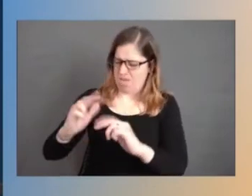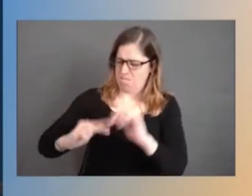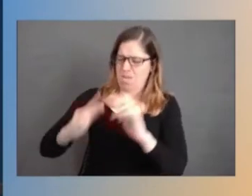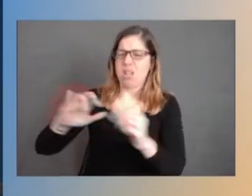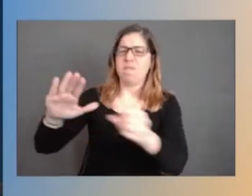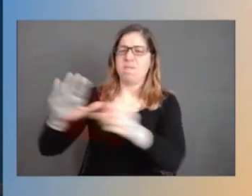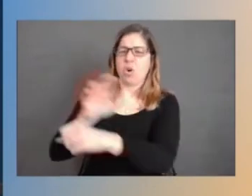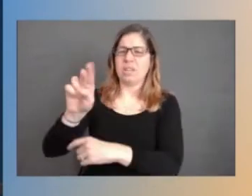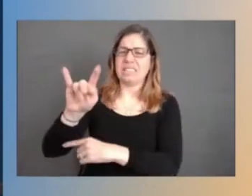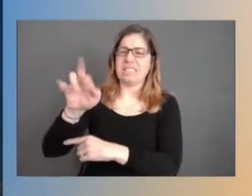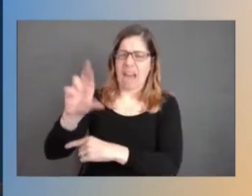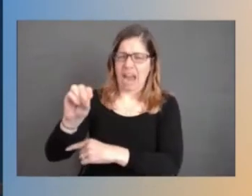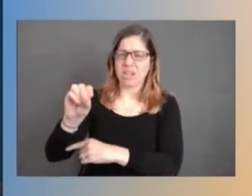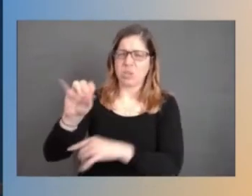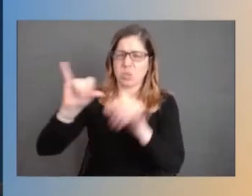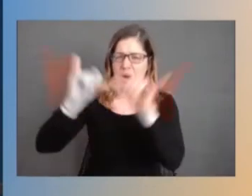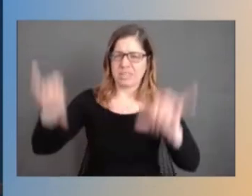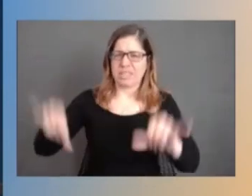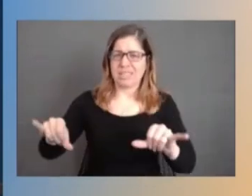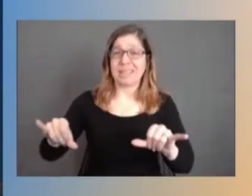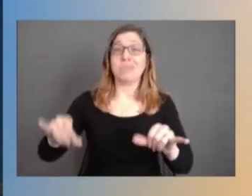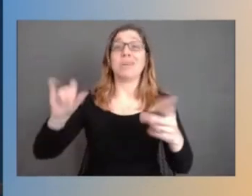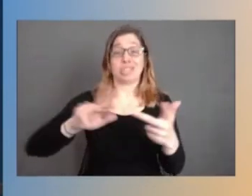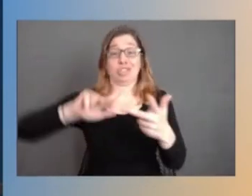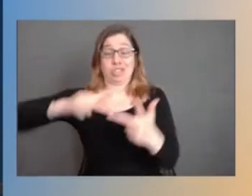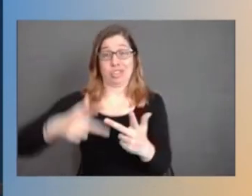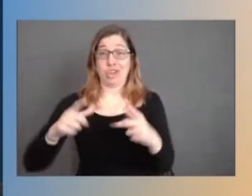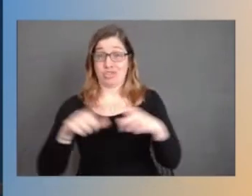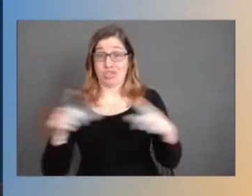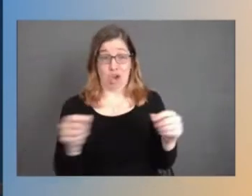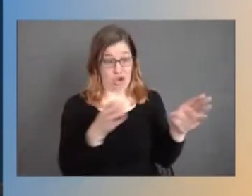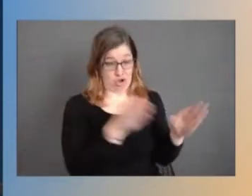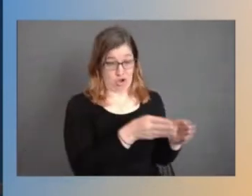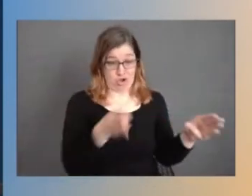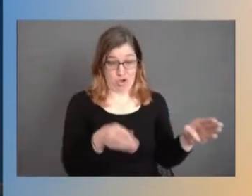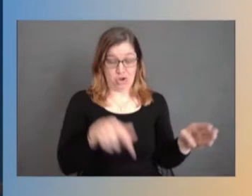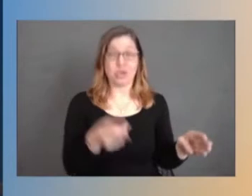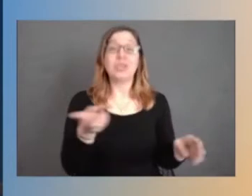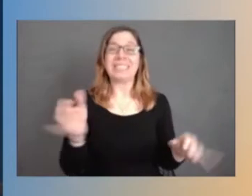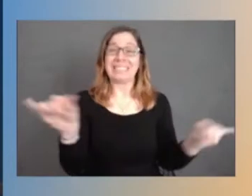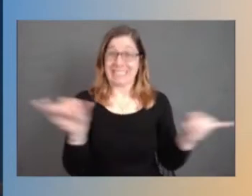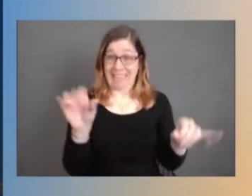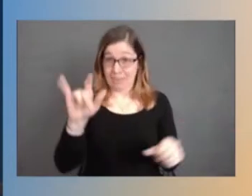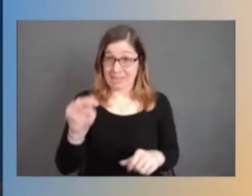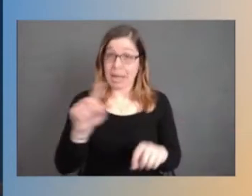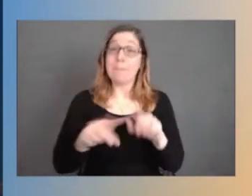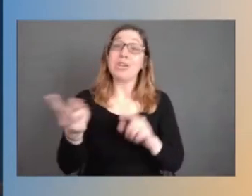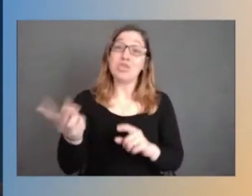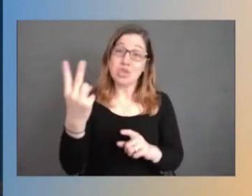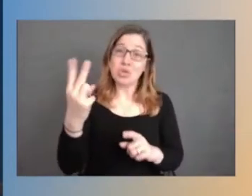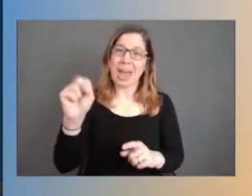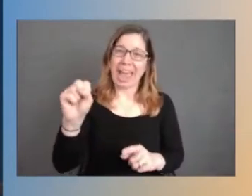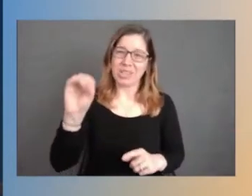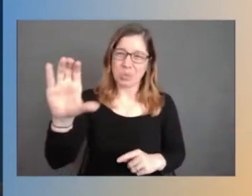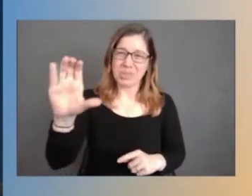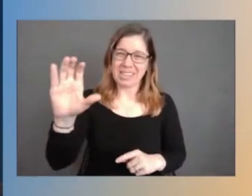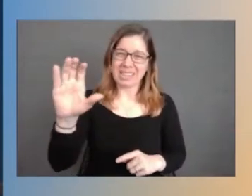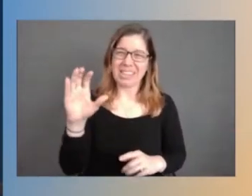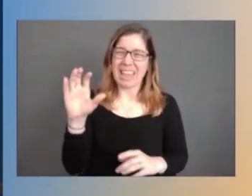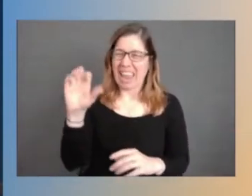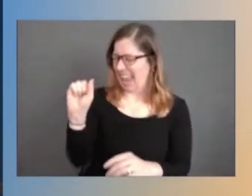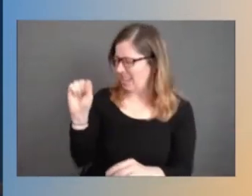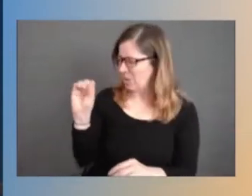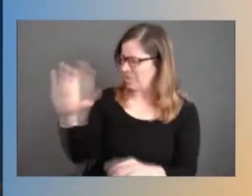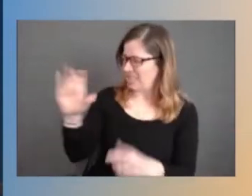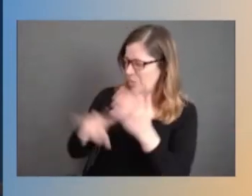card that you see is the same silicon, but it's actually two SoCs in a single card. What is an SoC? An SoC is a system